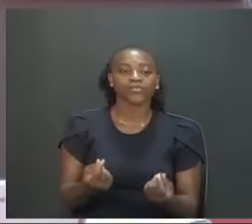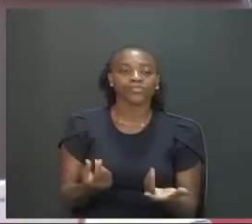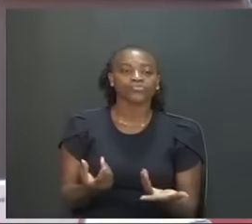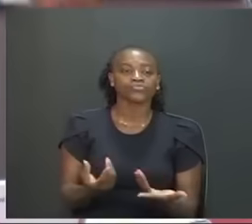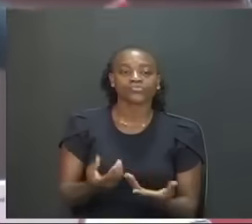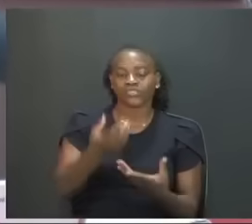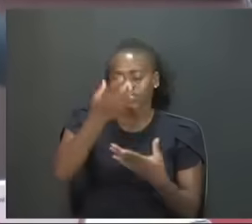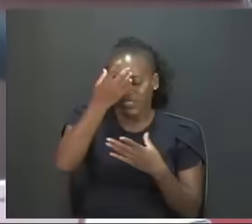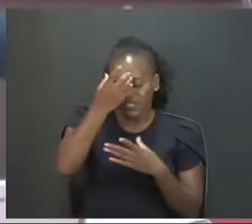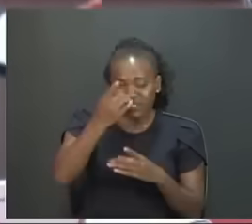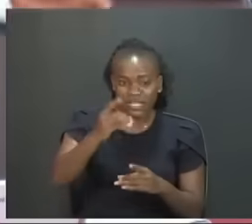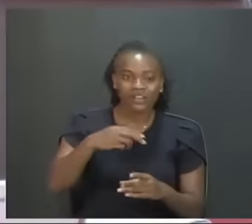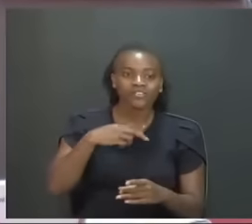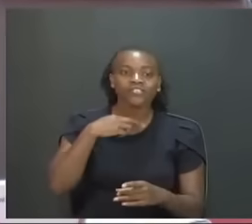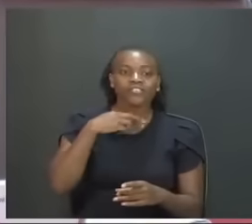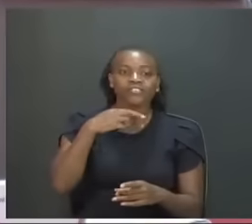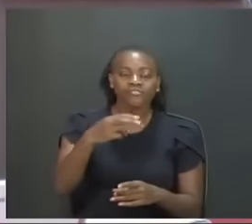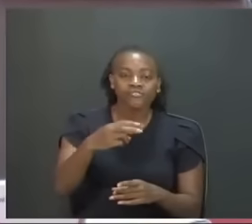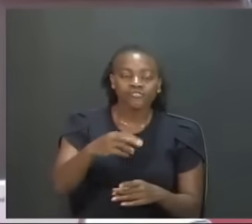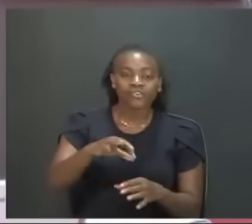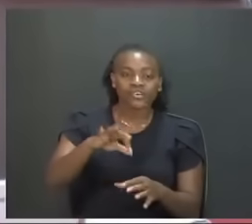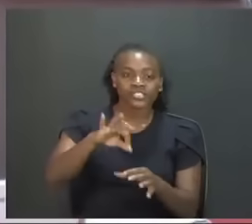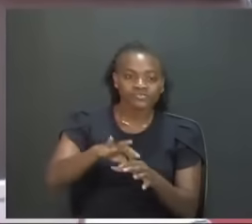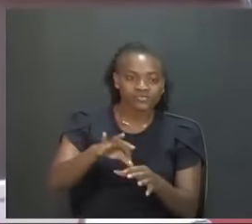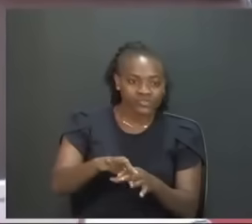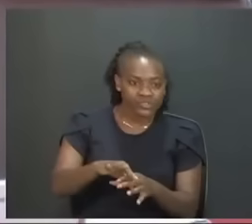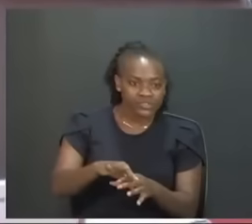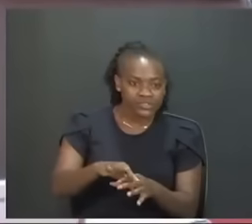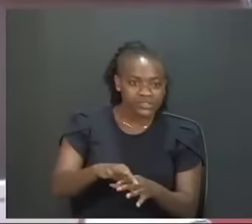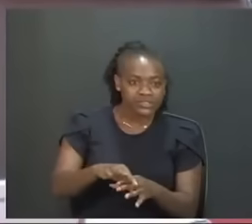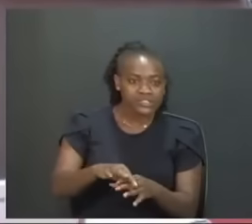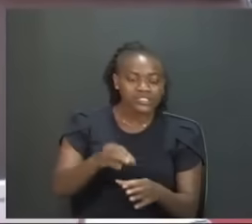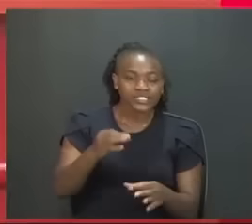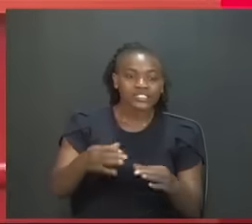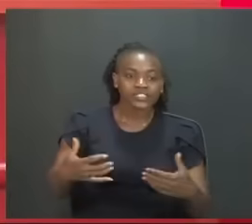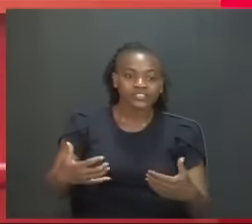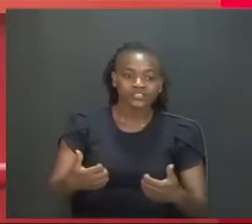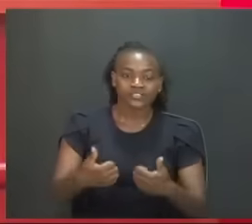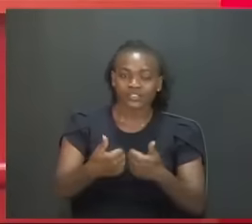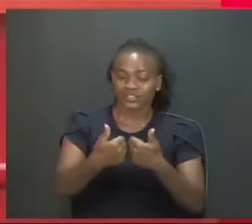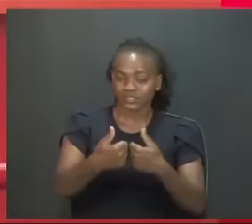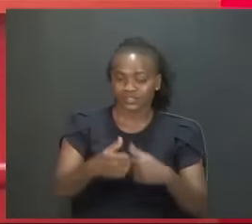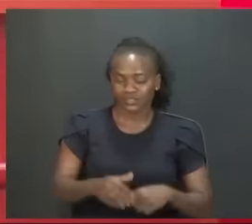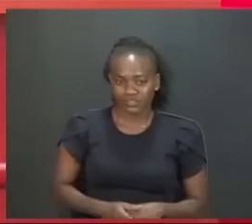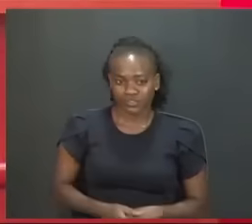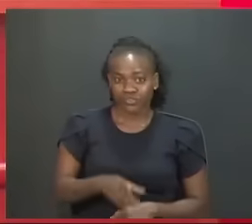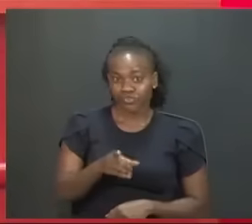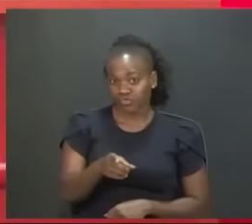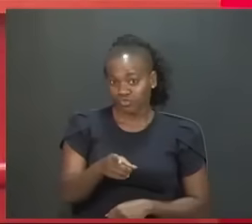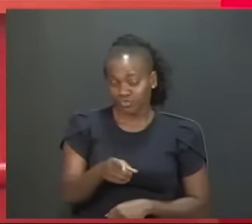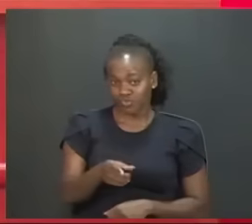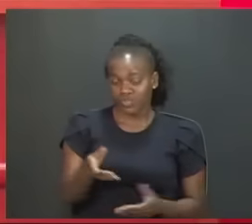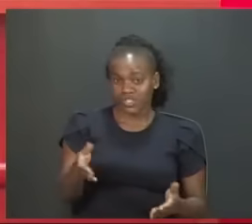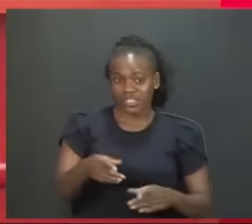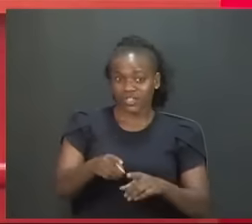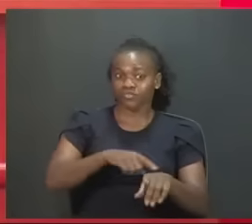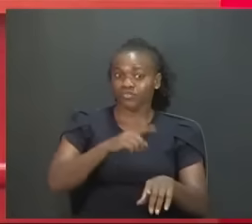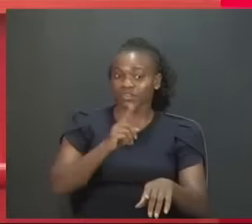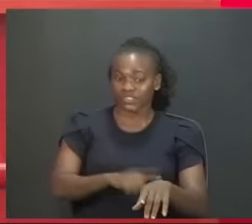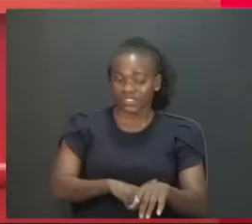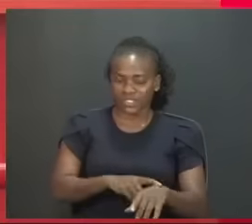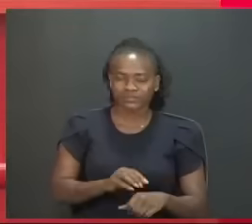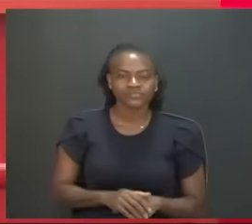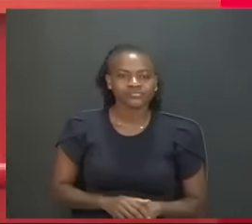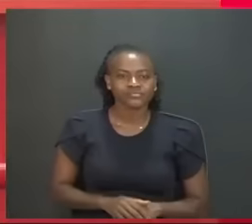A vote, if it is challenged. Leader, Yes. you've been in this house for Yes. a very long time. Yes. Can you mention